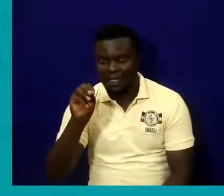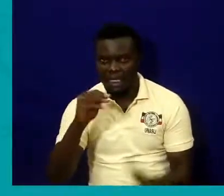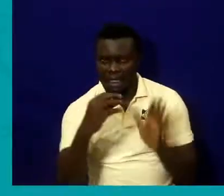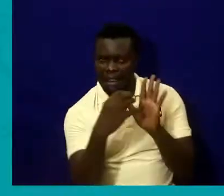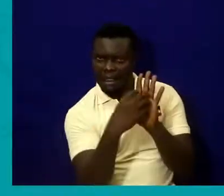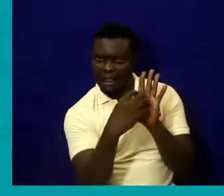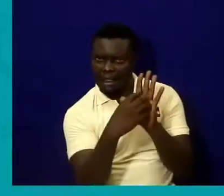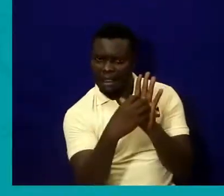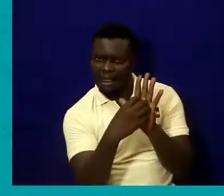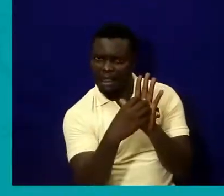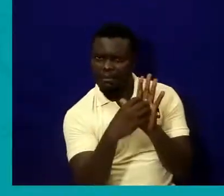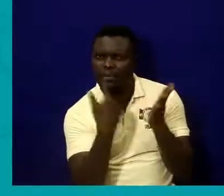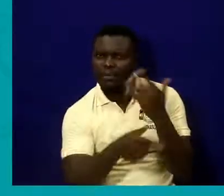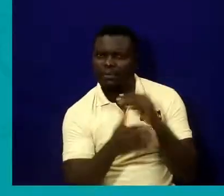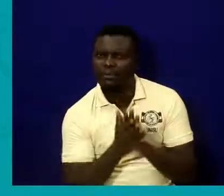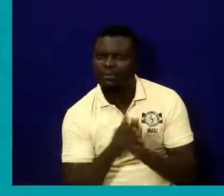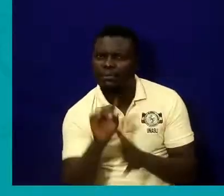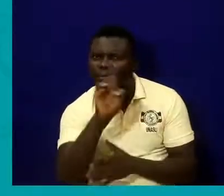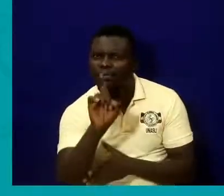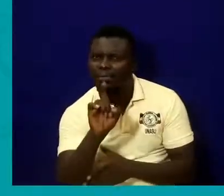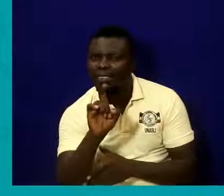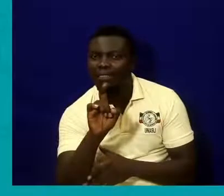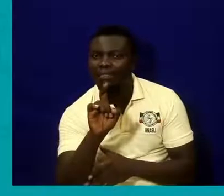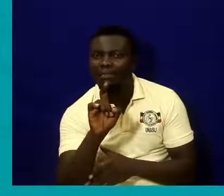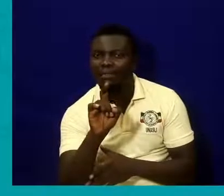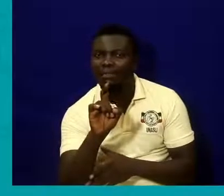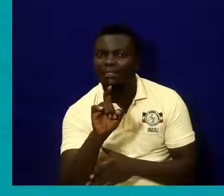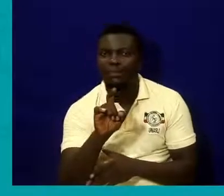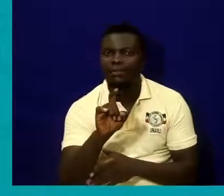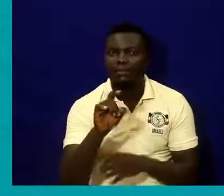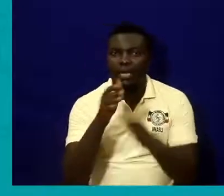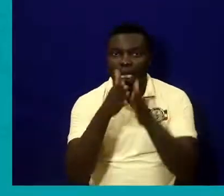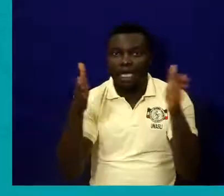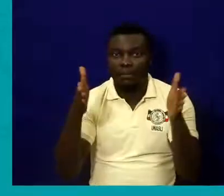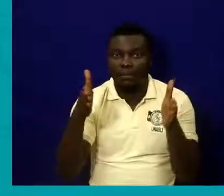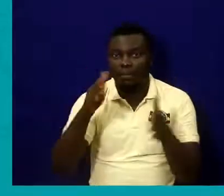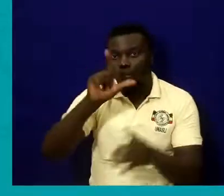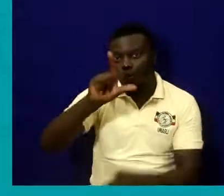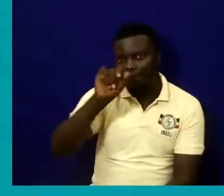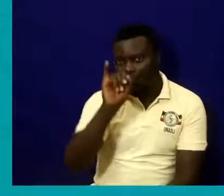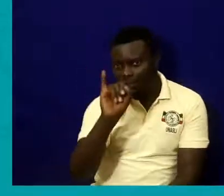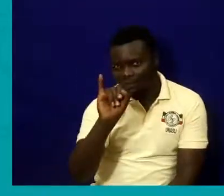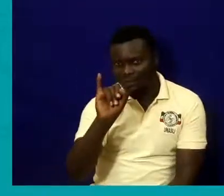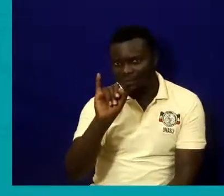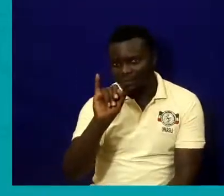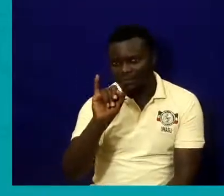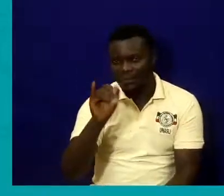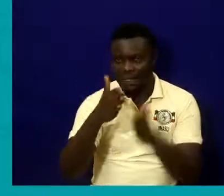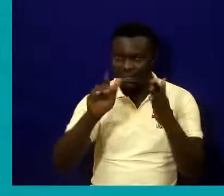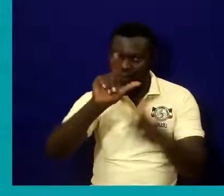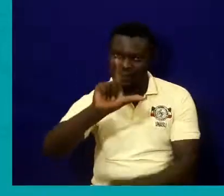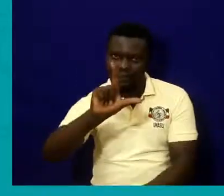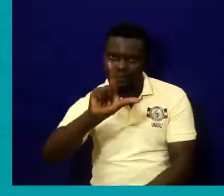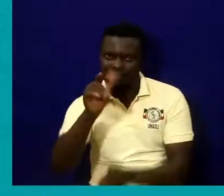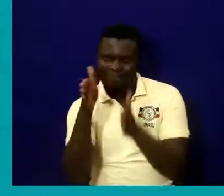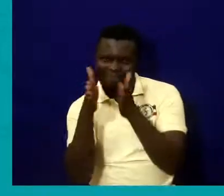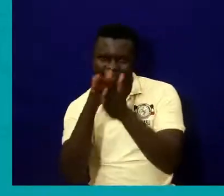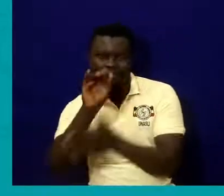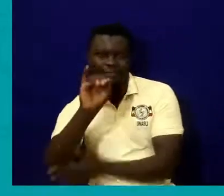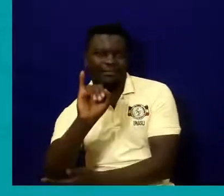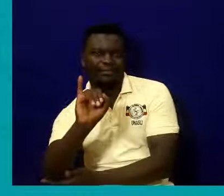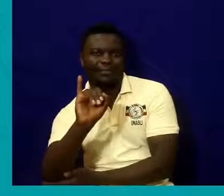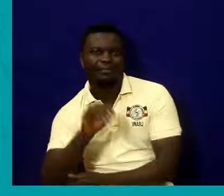And for the symbol, what is the symbol? Good. Capital L-O-I. Capital L-O with small I.